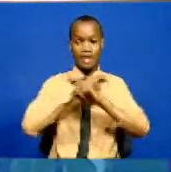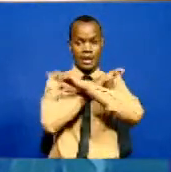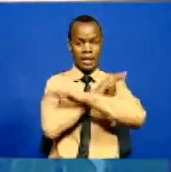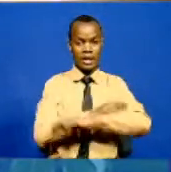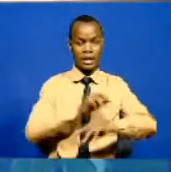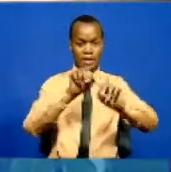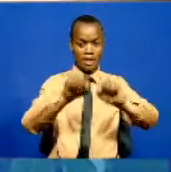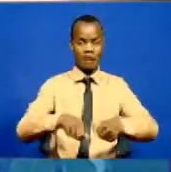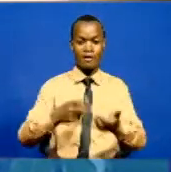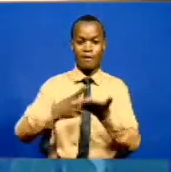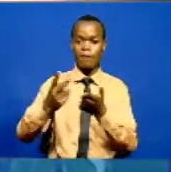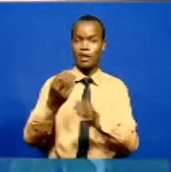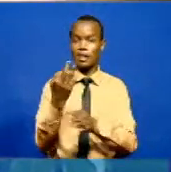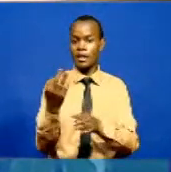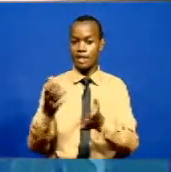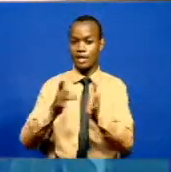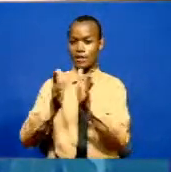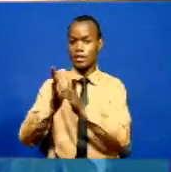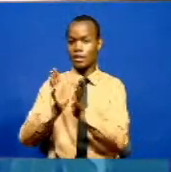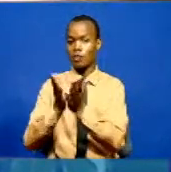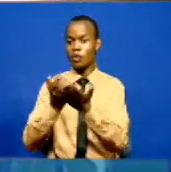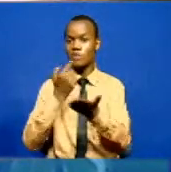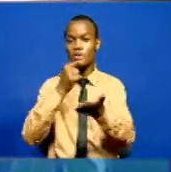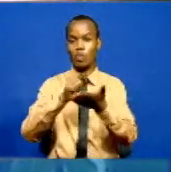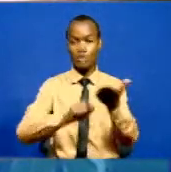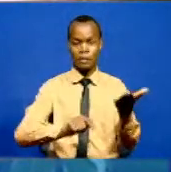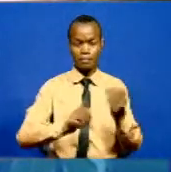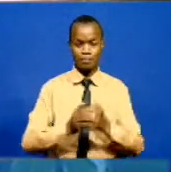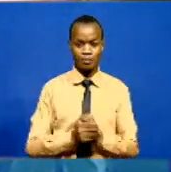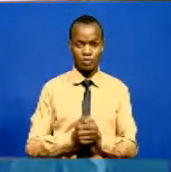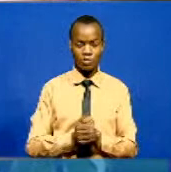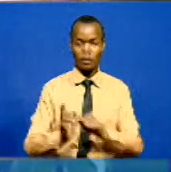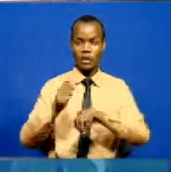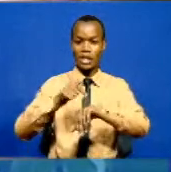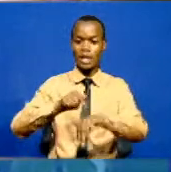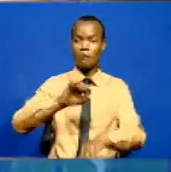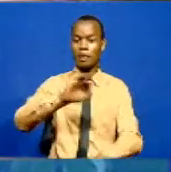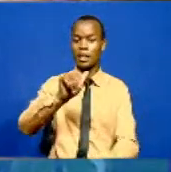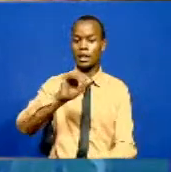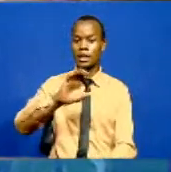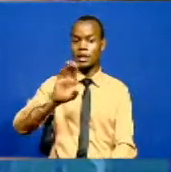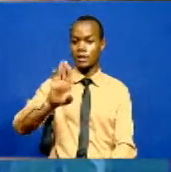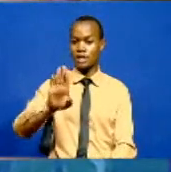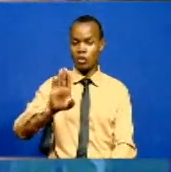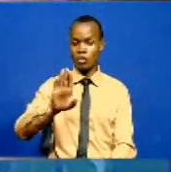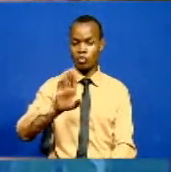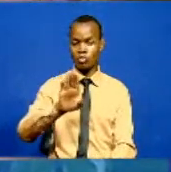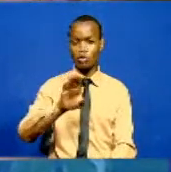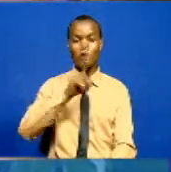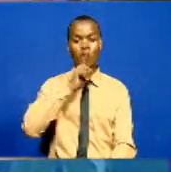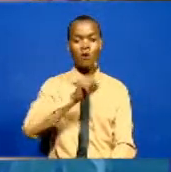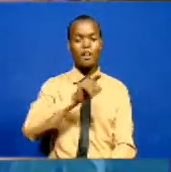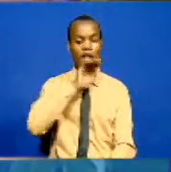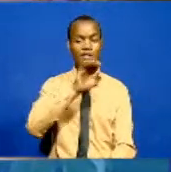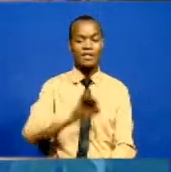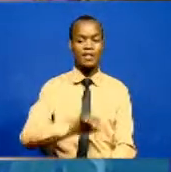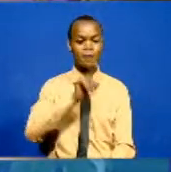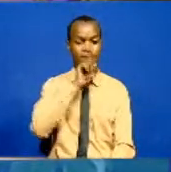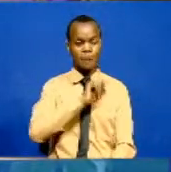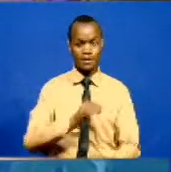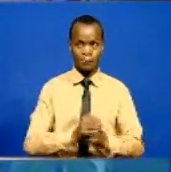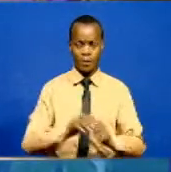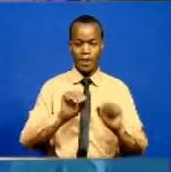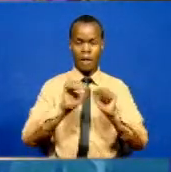verse 33, the Bible says, and when Jacob had finished commanding his sons, he drew his feet up into the bed